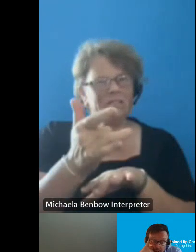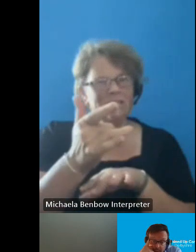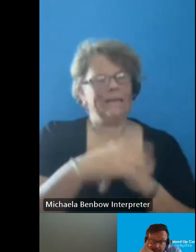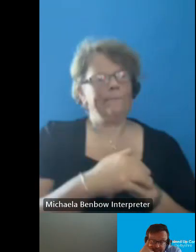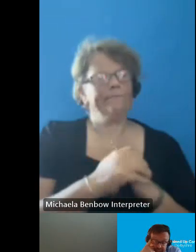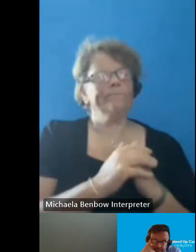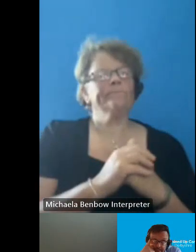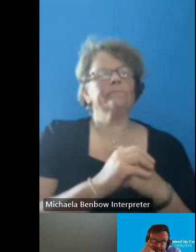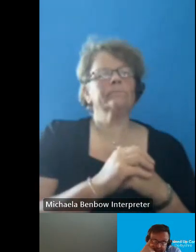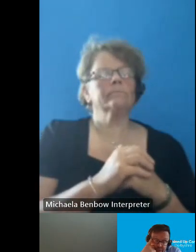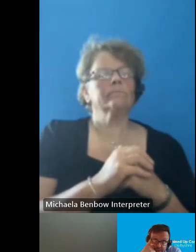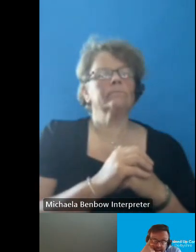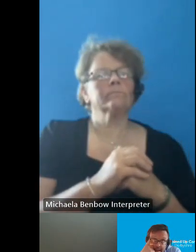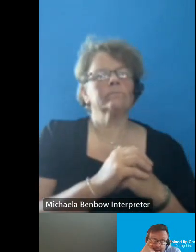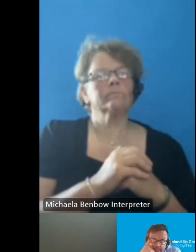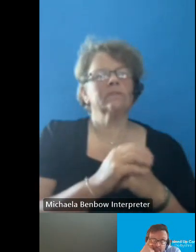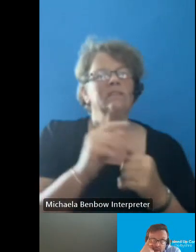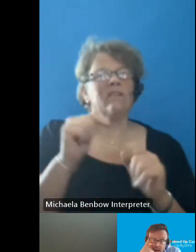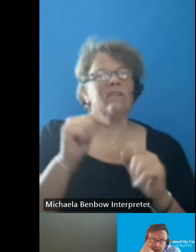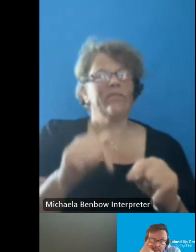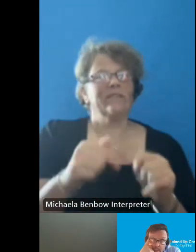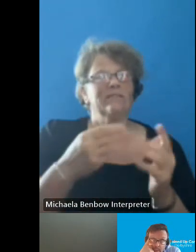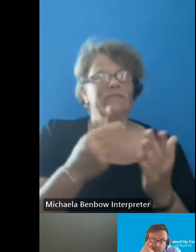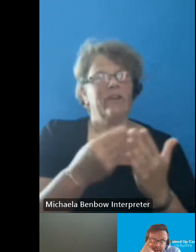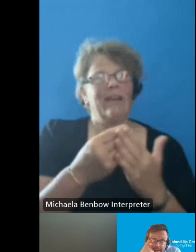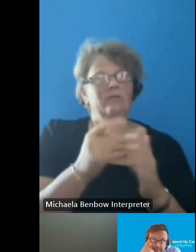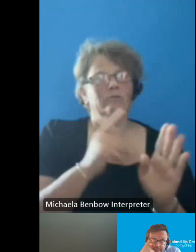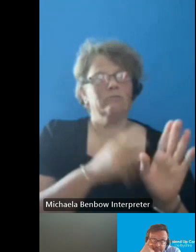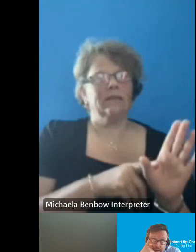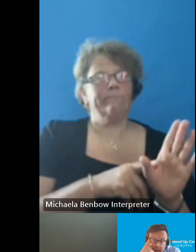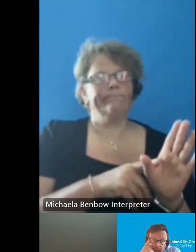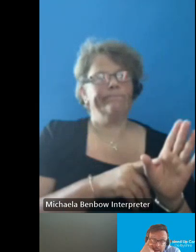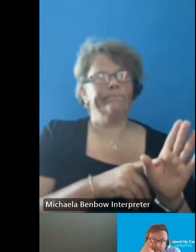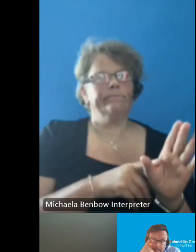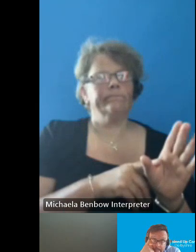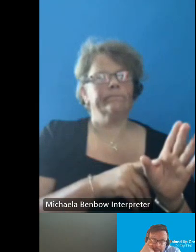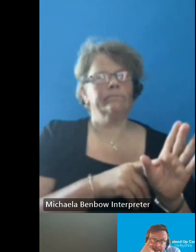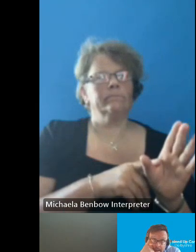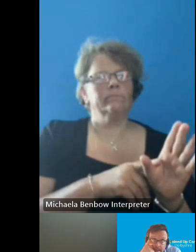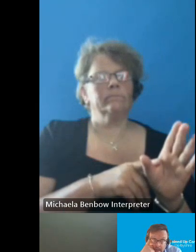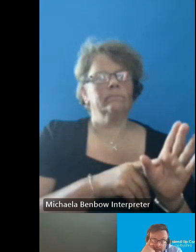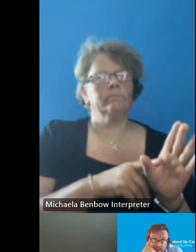So this financial year, we've